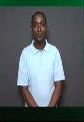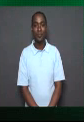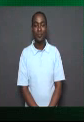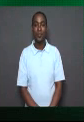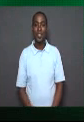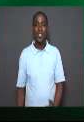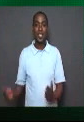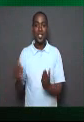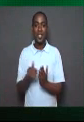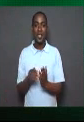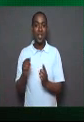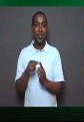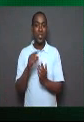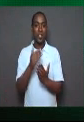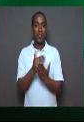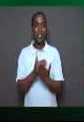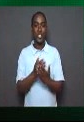Let's get back to our lesson.